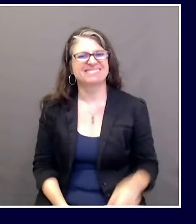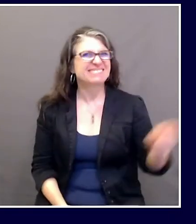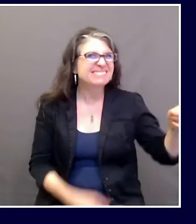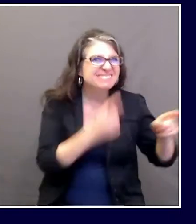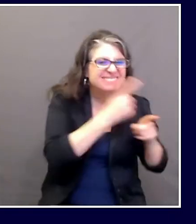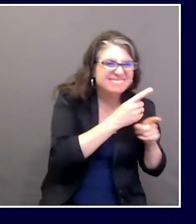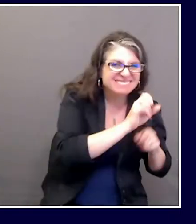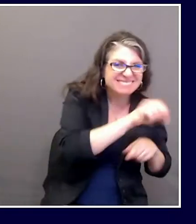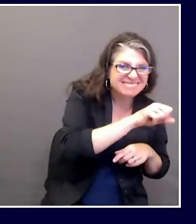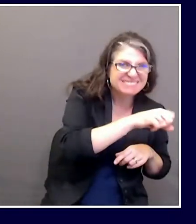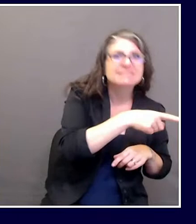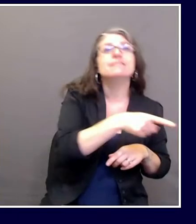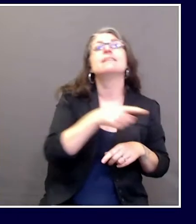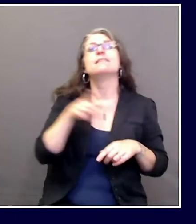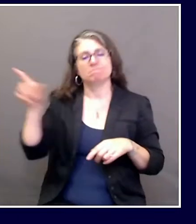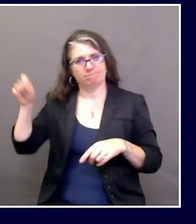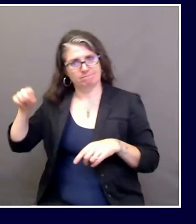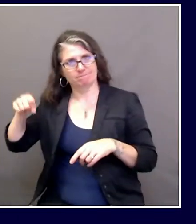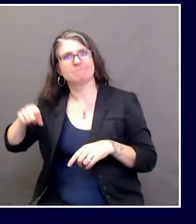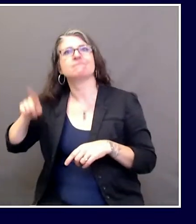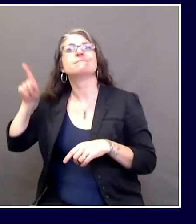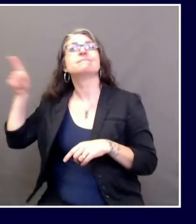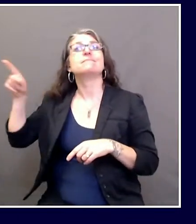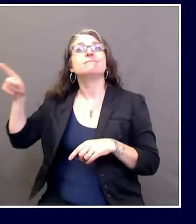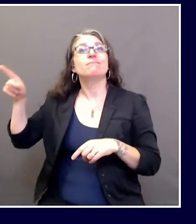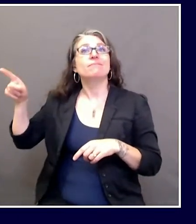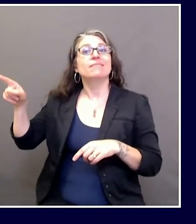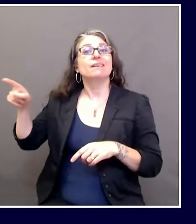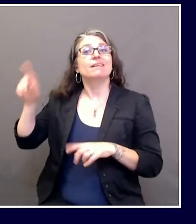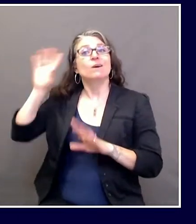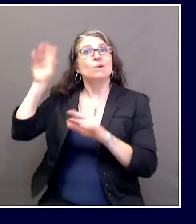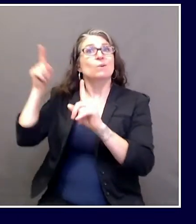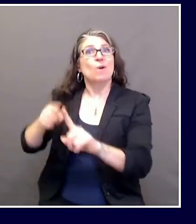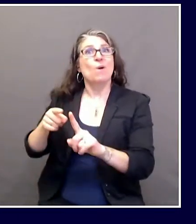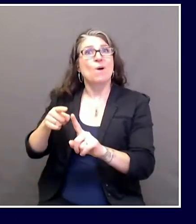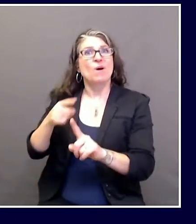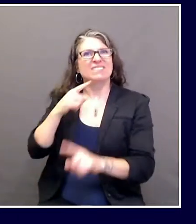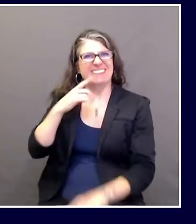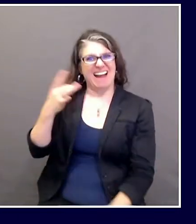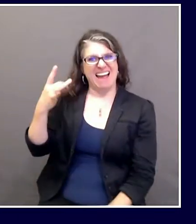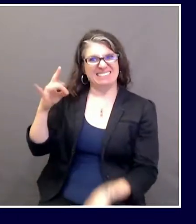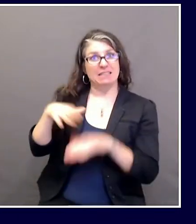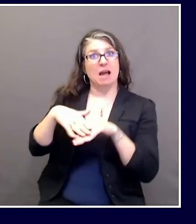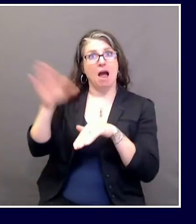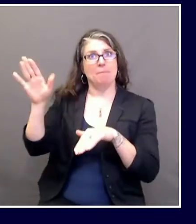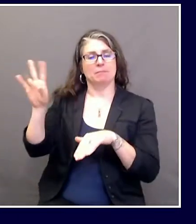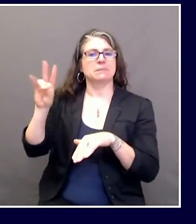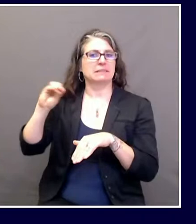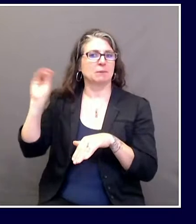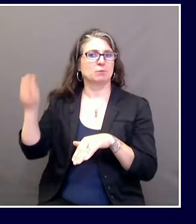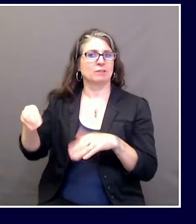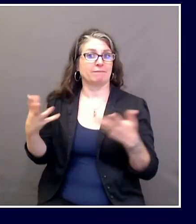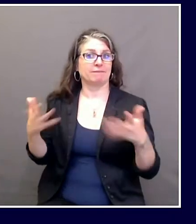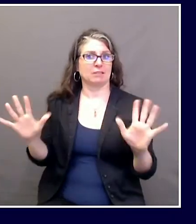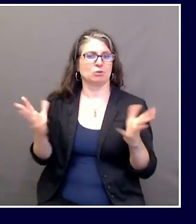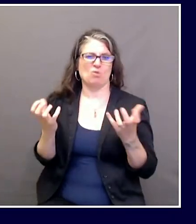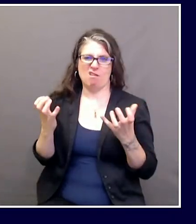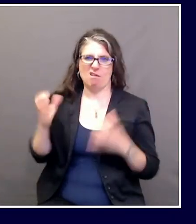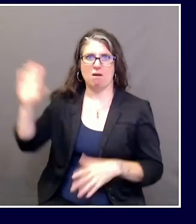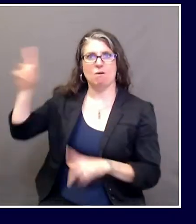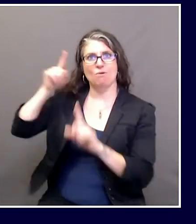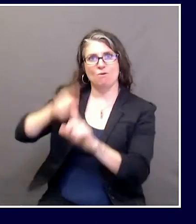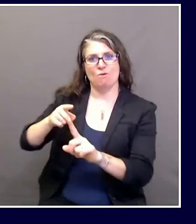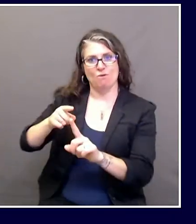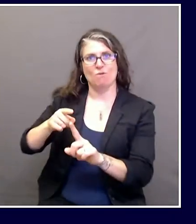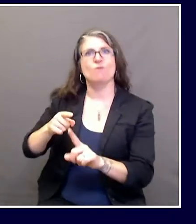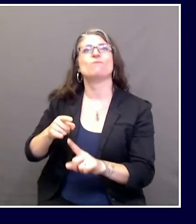70% of people 18 and over getting their first dose or J&J final dose, but we will obviously